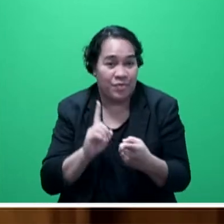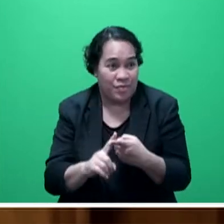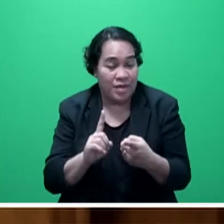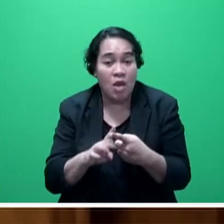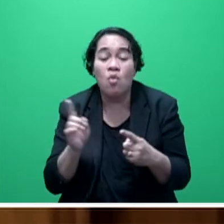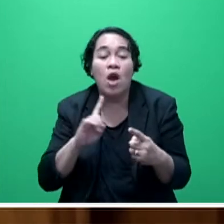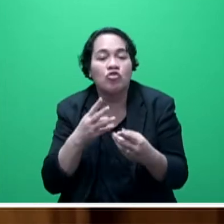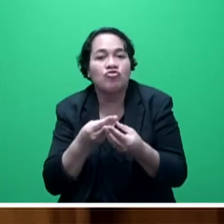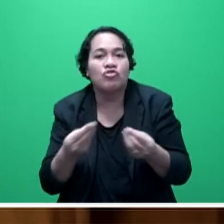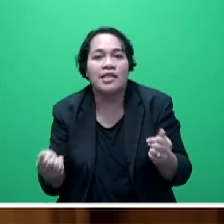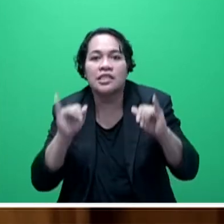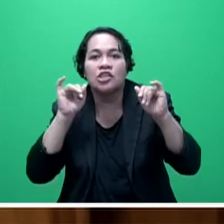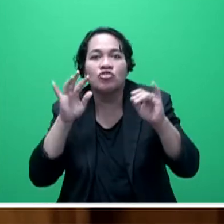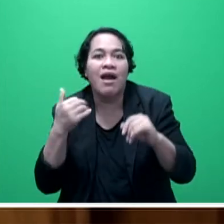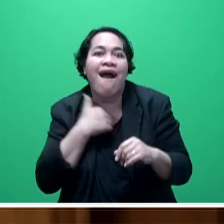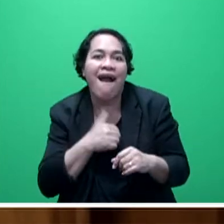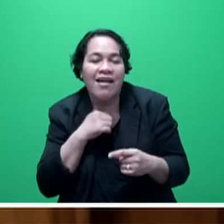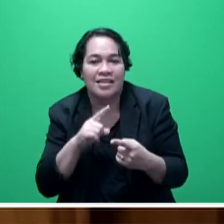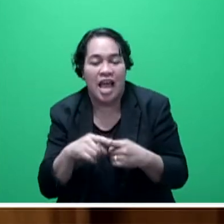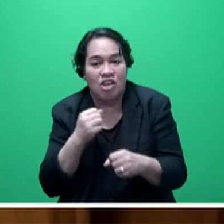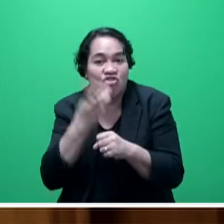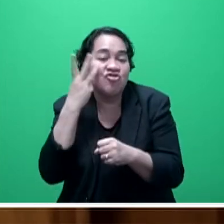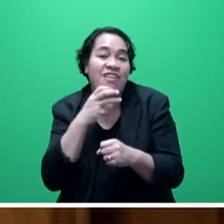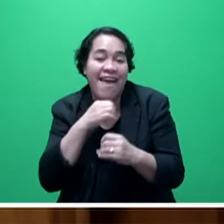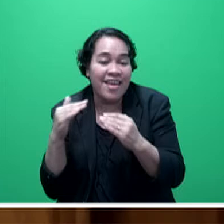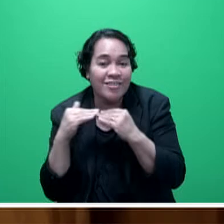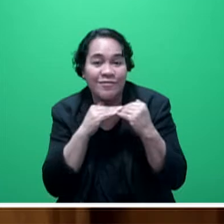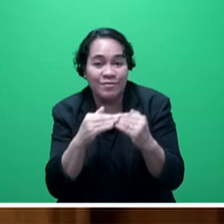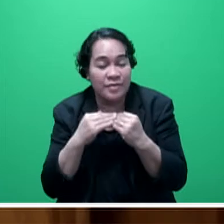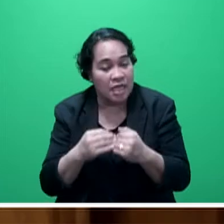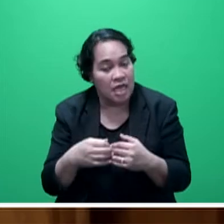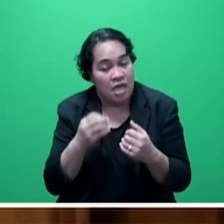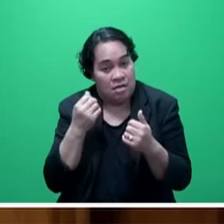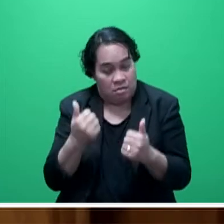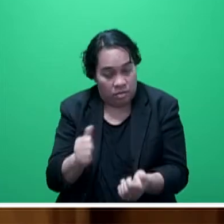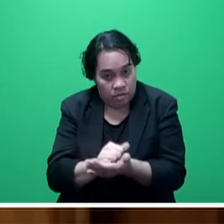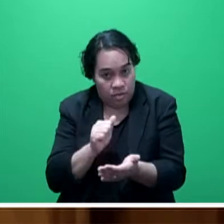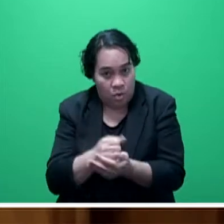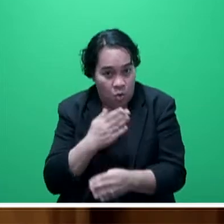hunger, gender equality, decent work and economic growth,